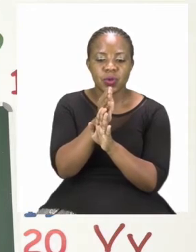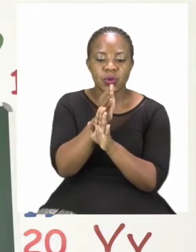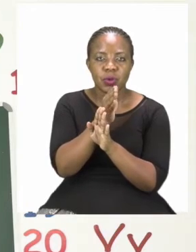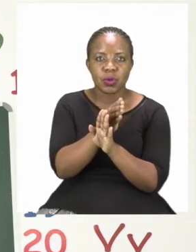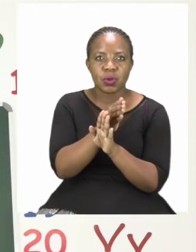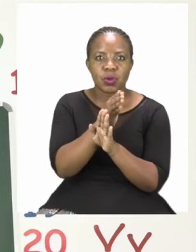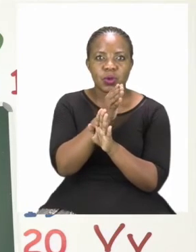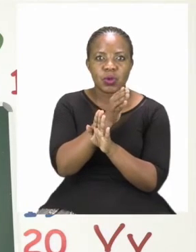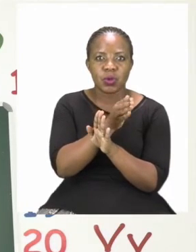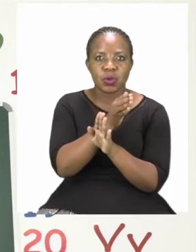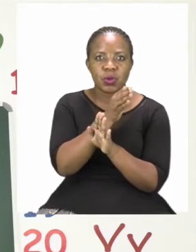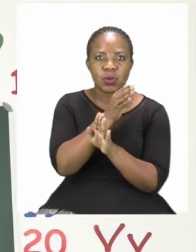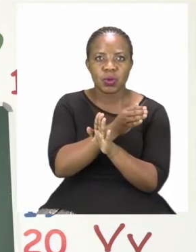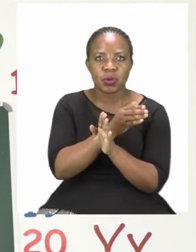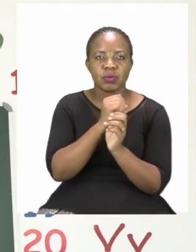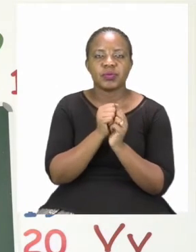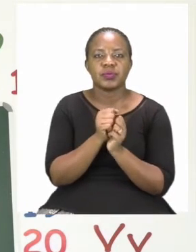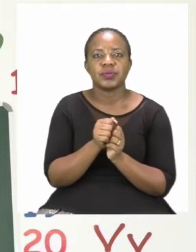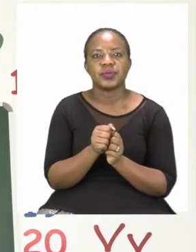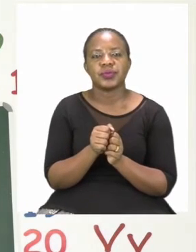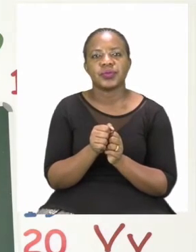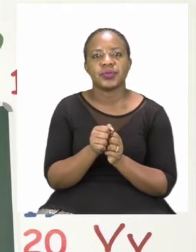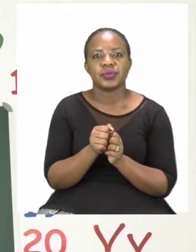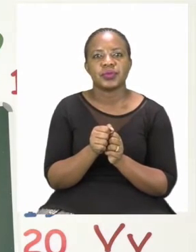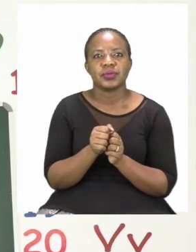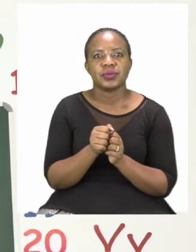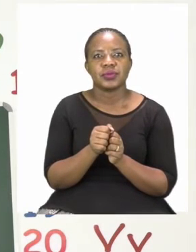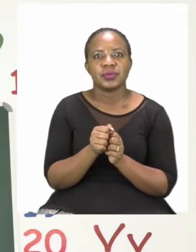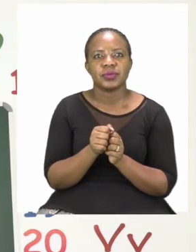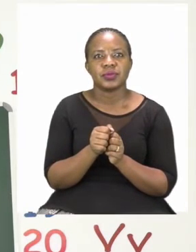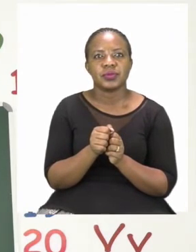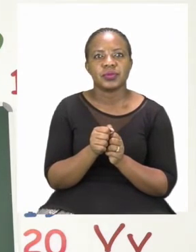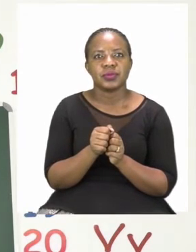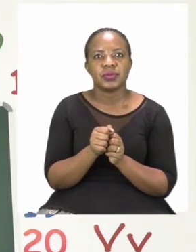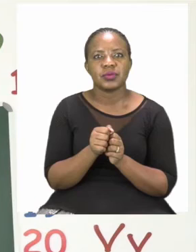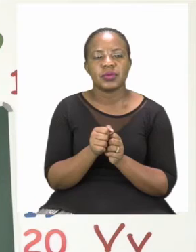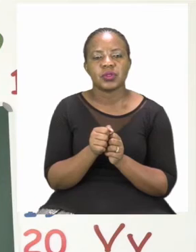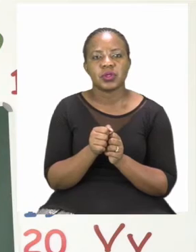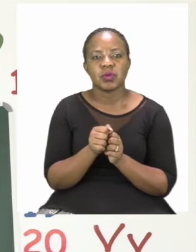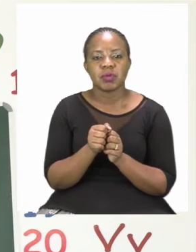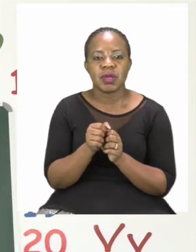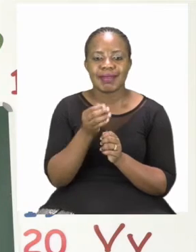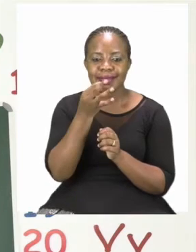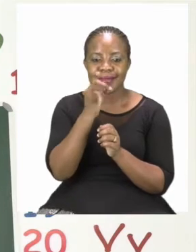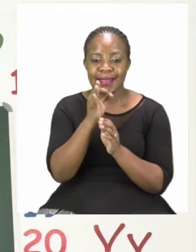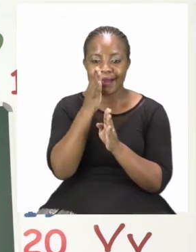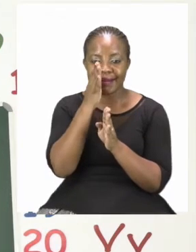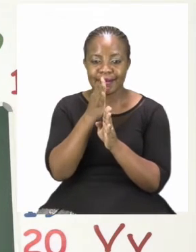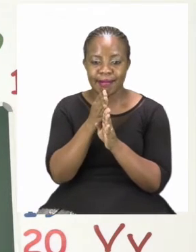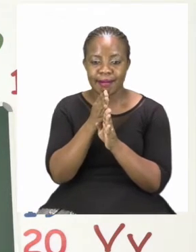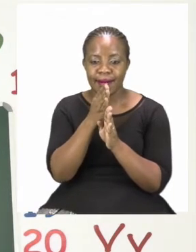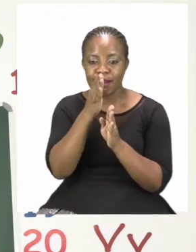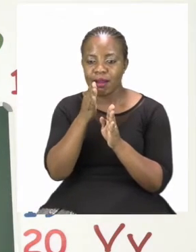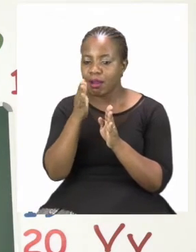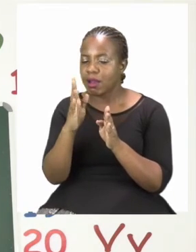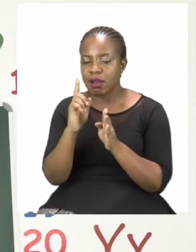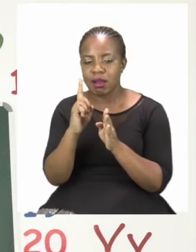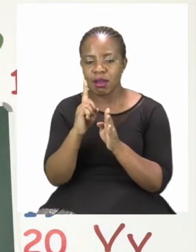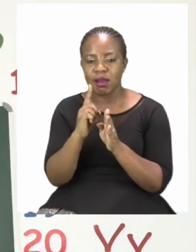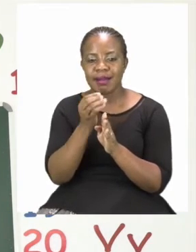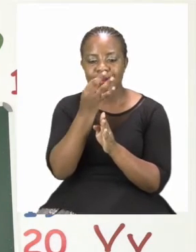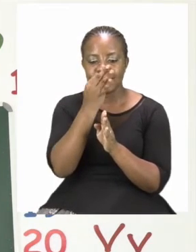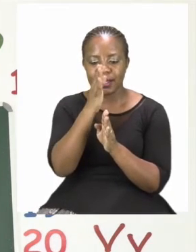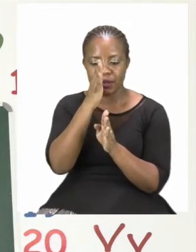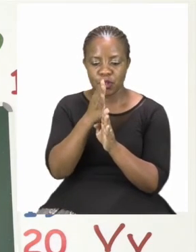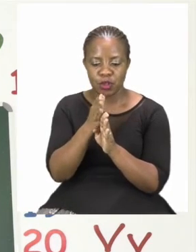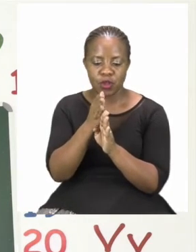is counting backwards. From 9, instead of going forward, we are going to go